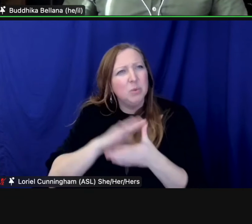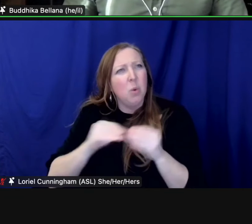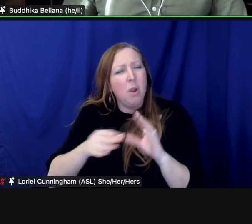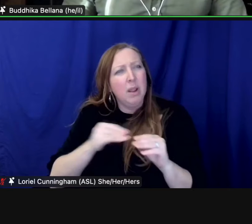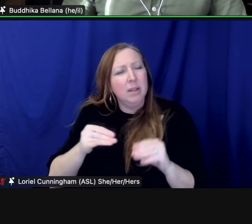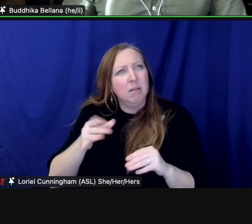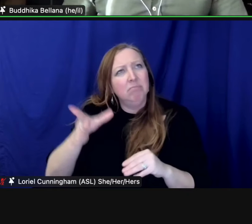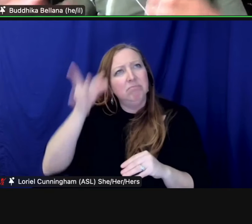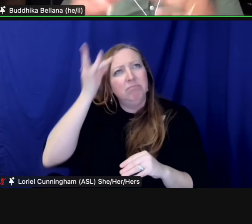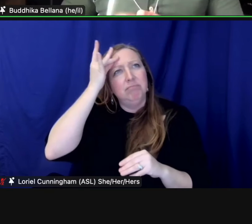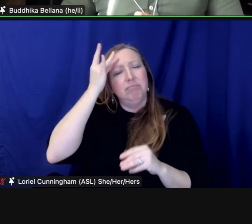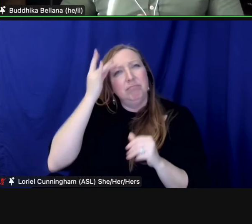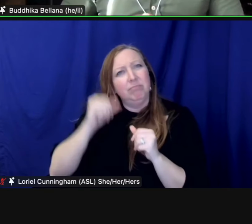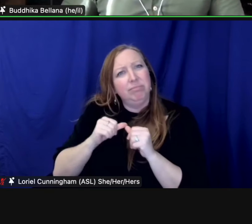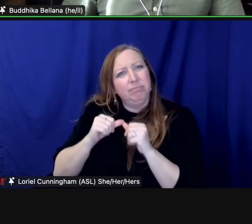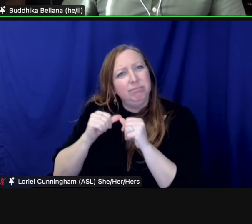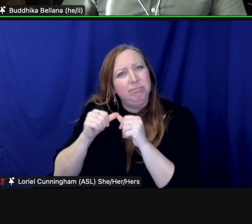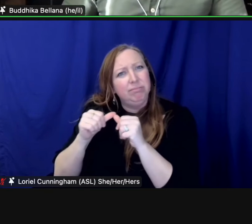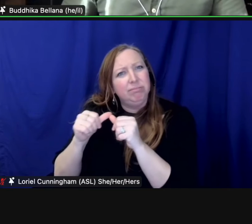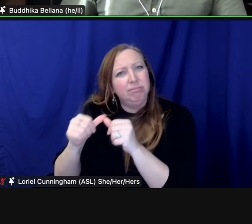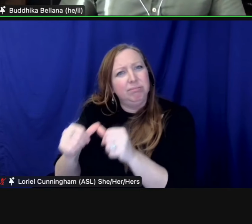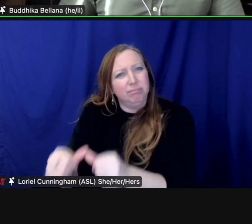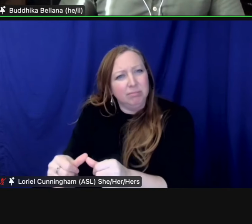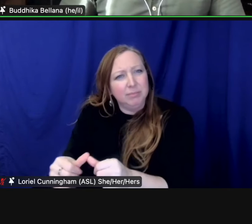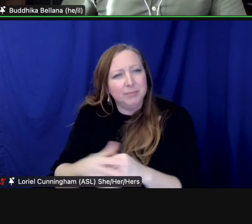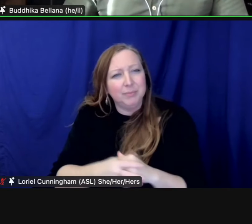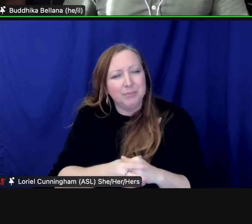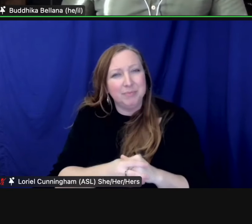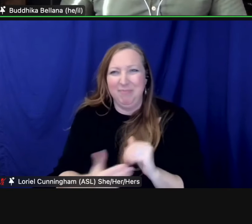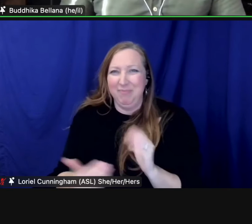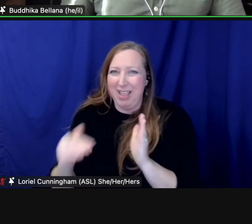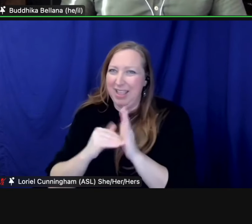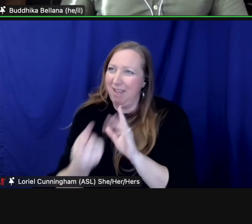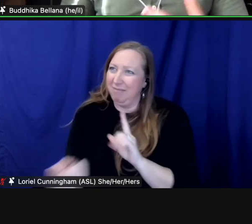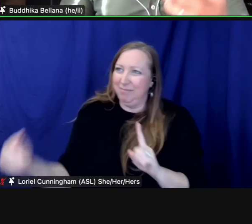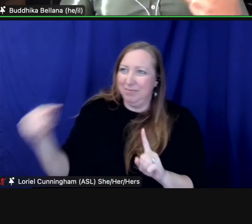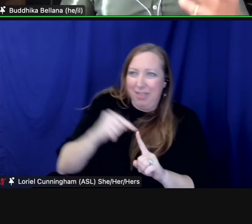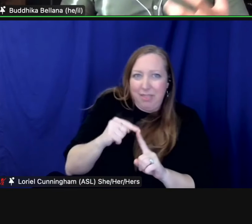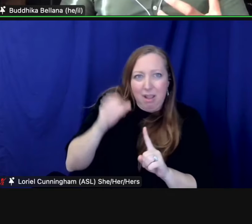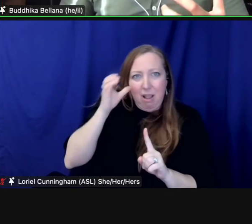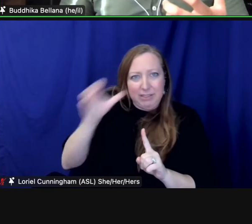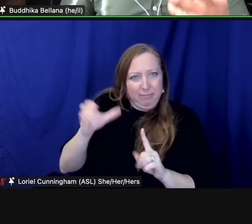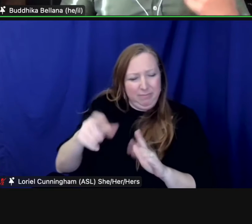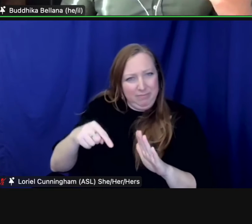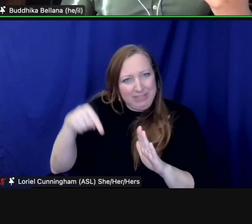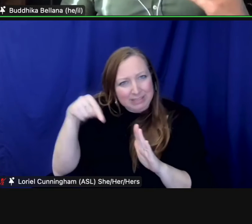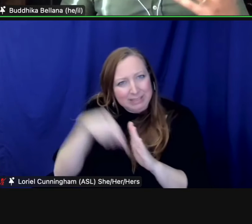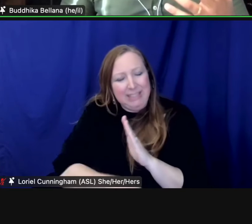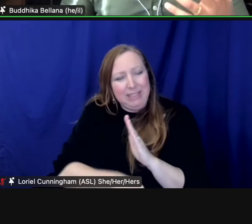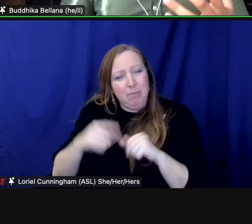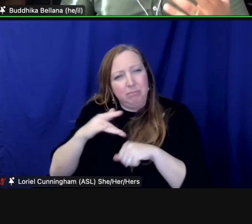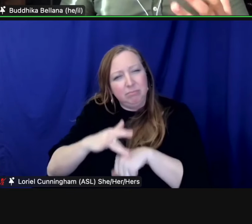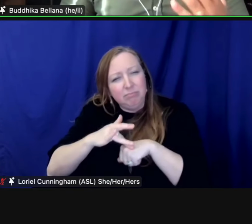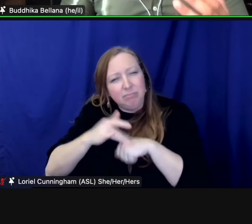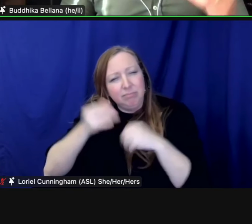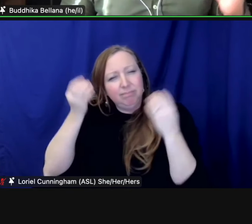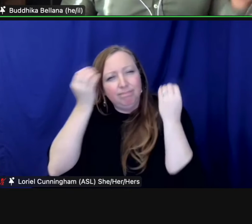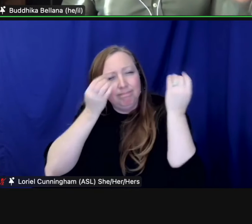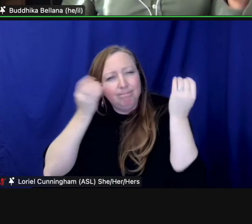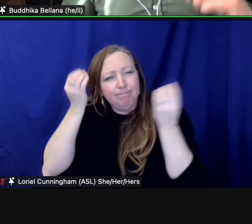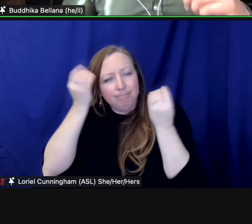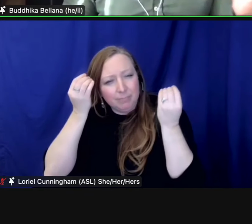minds? And I'm going to come back to this idea of deep processing. Again, you can maybe think about this